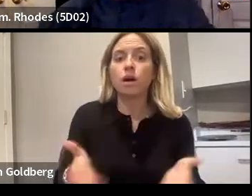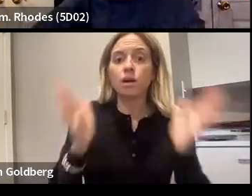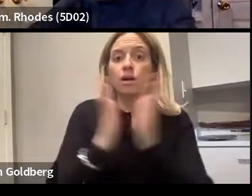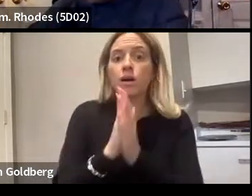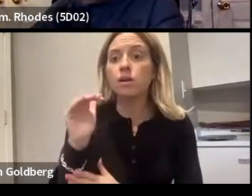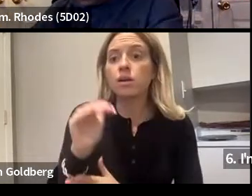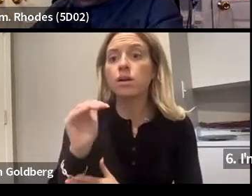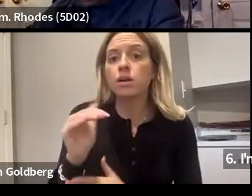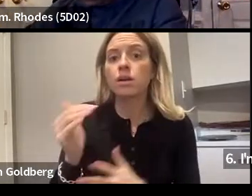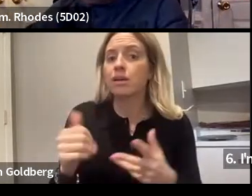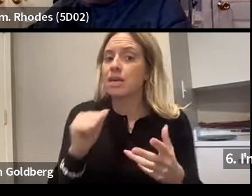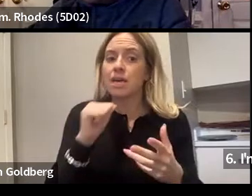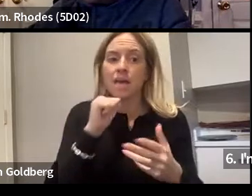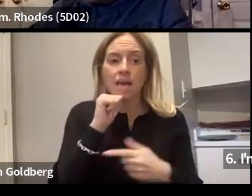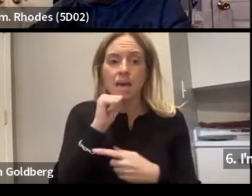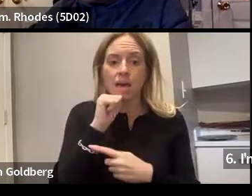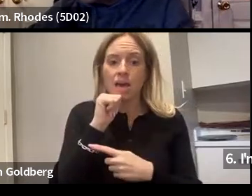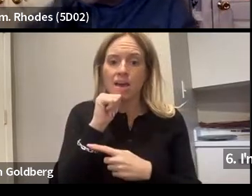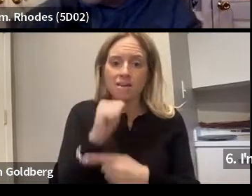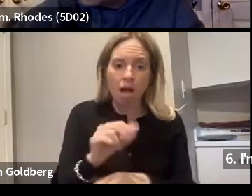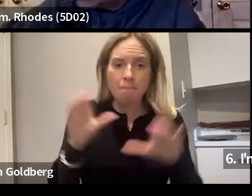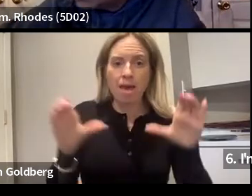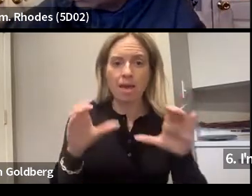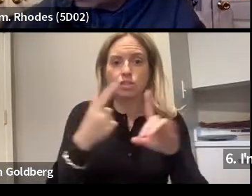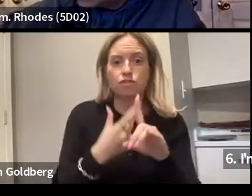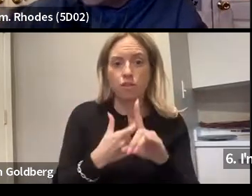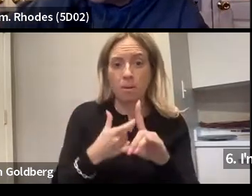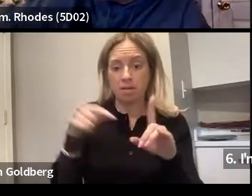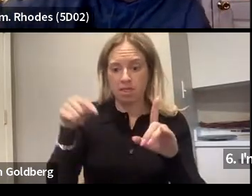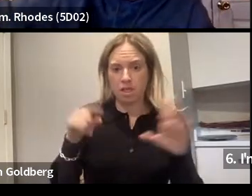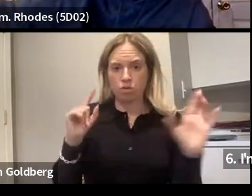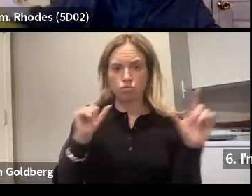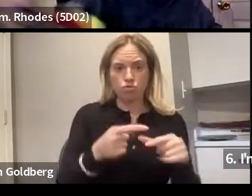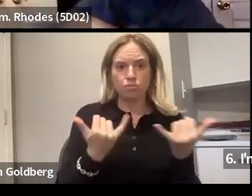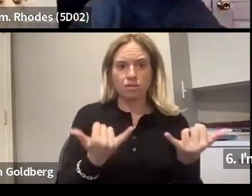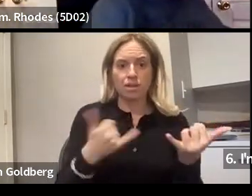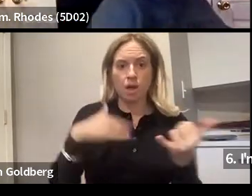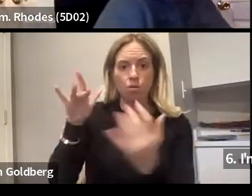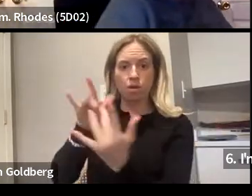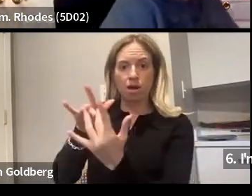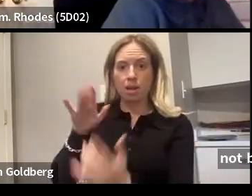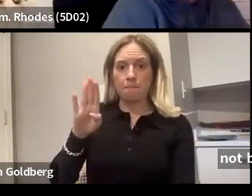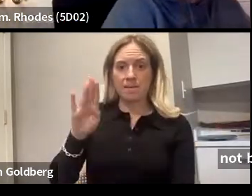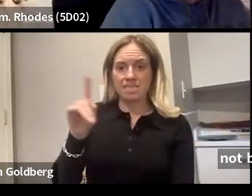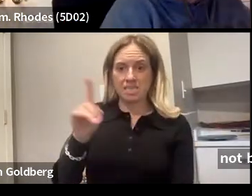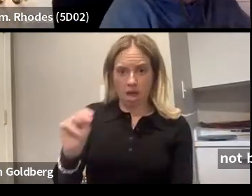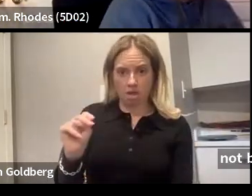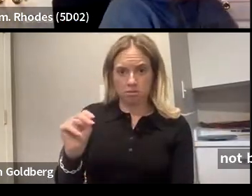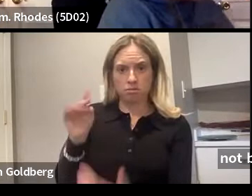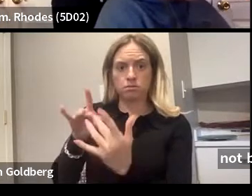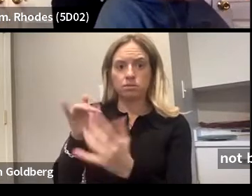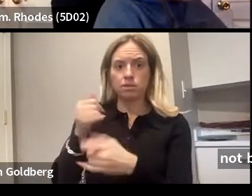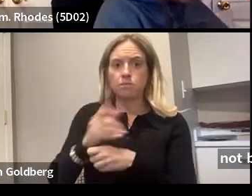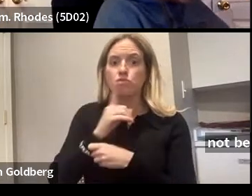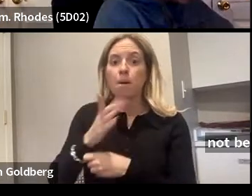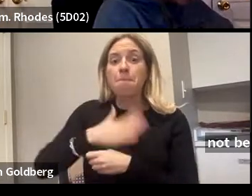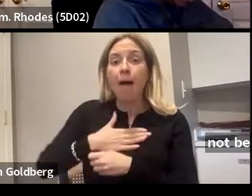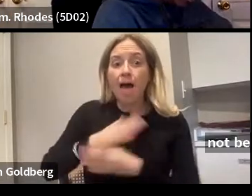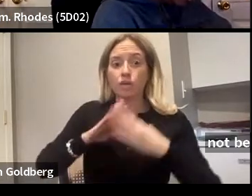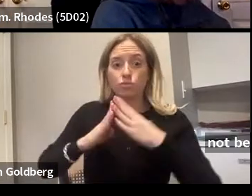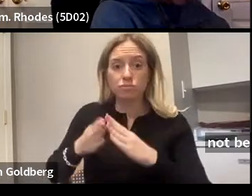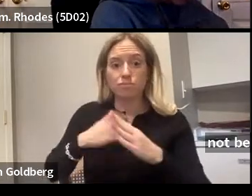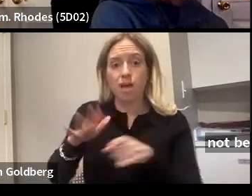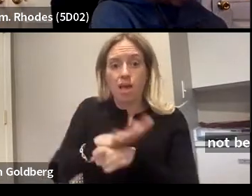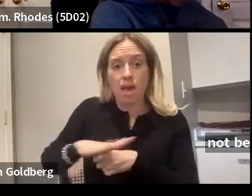it not be acted upon by the commission this evening. And I will contact the BZA to make sure that my community has an opportunity